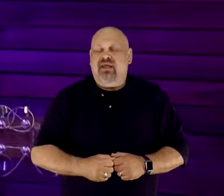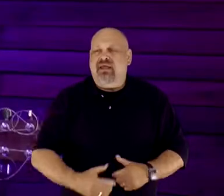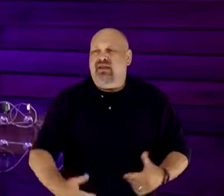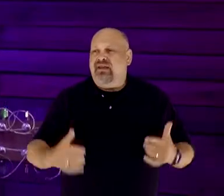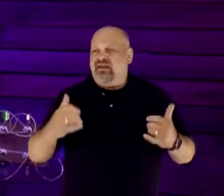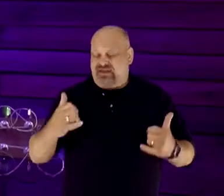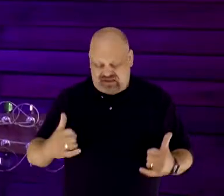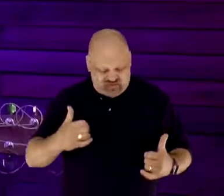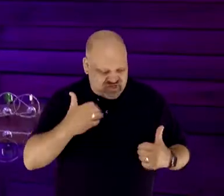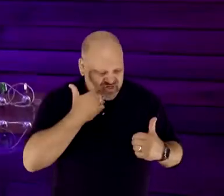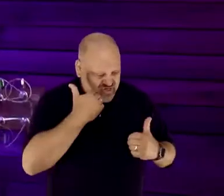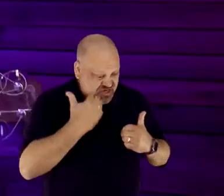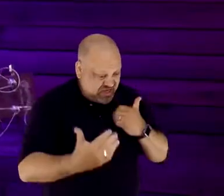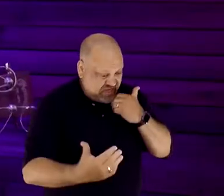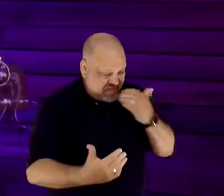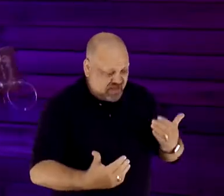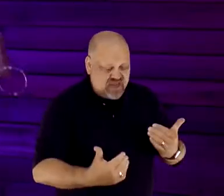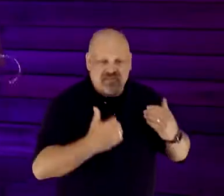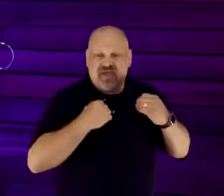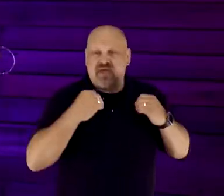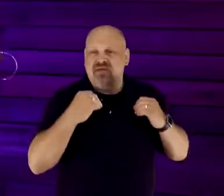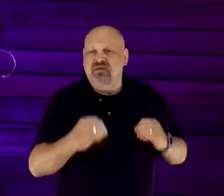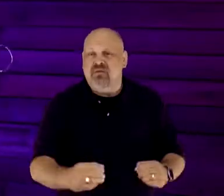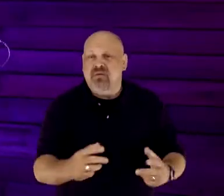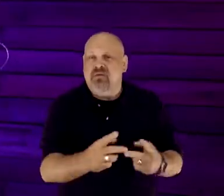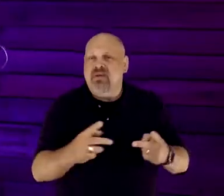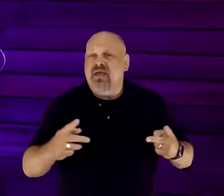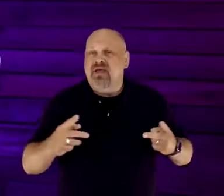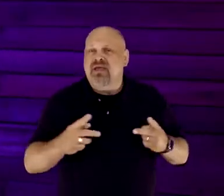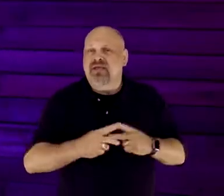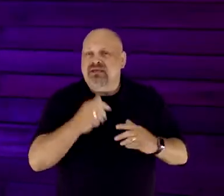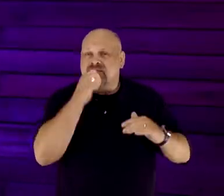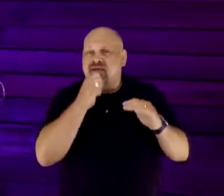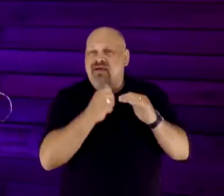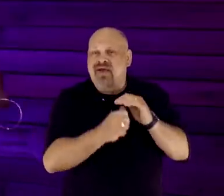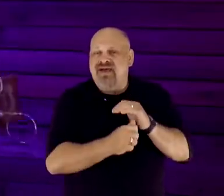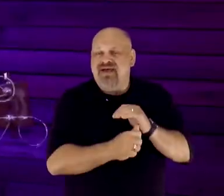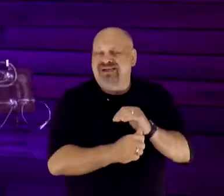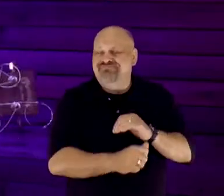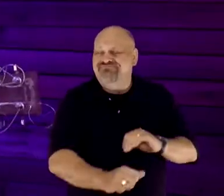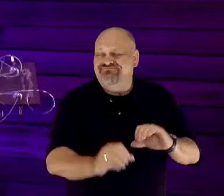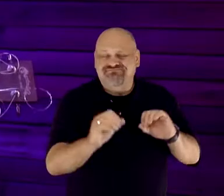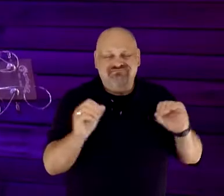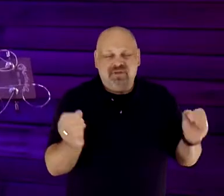Now shame no longer has a place to hide,